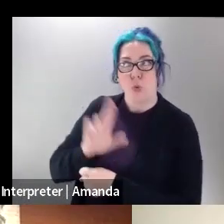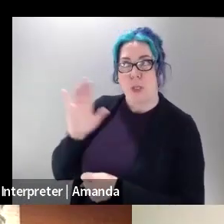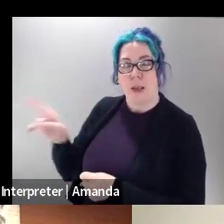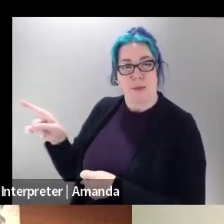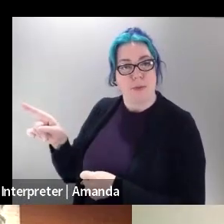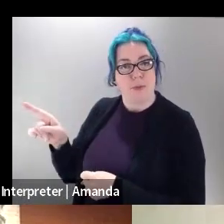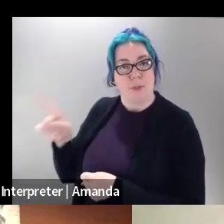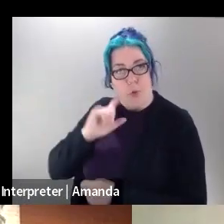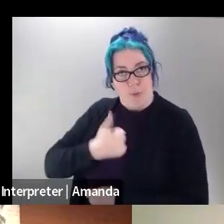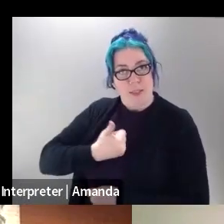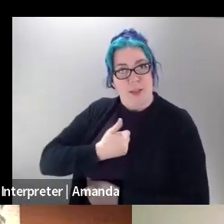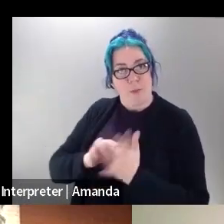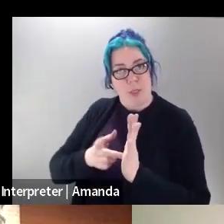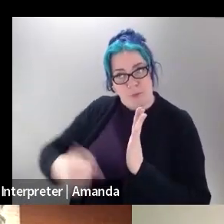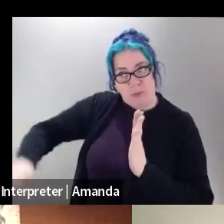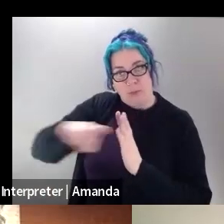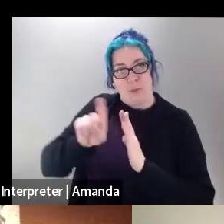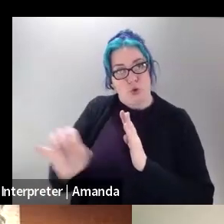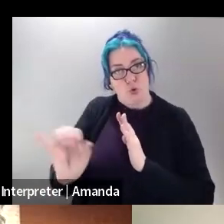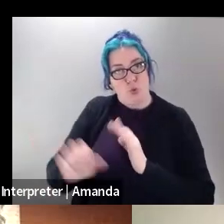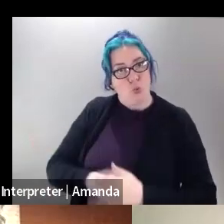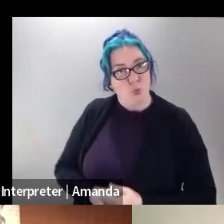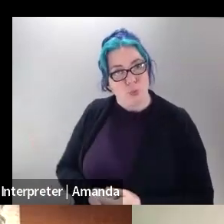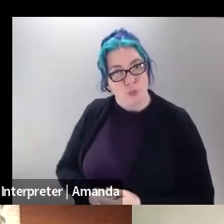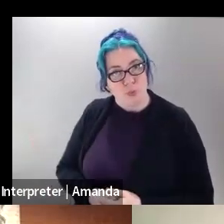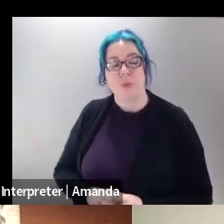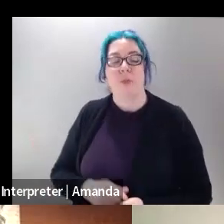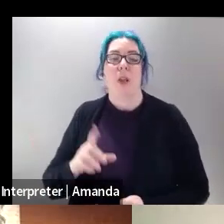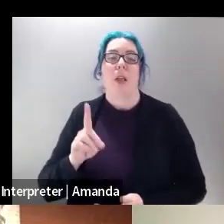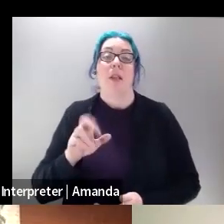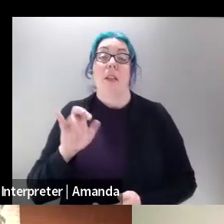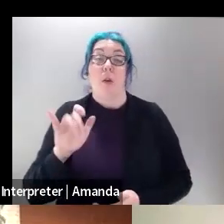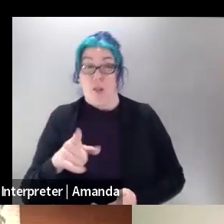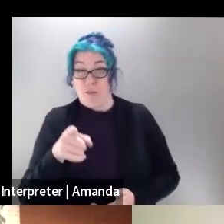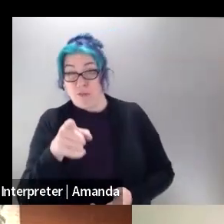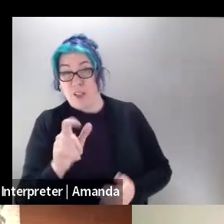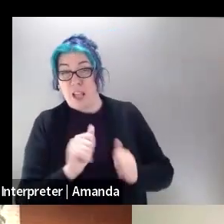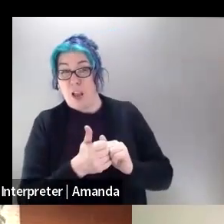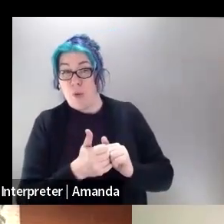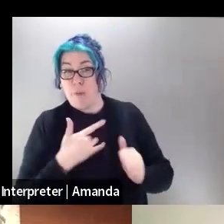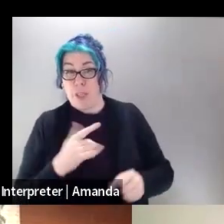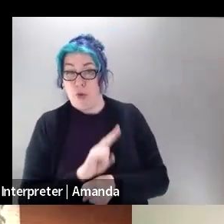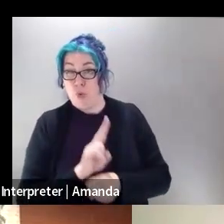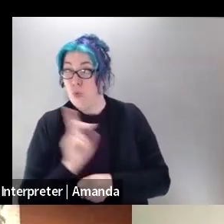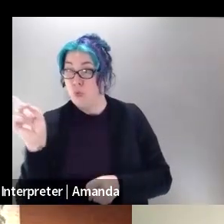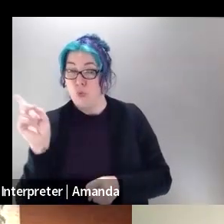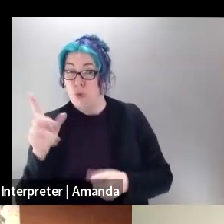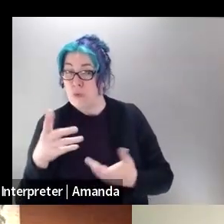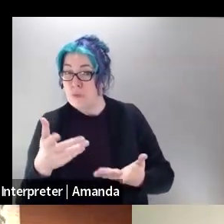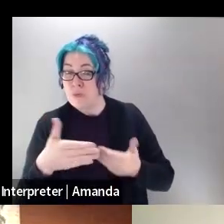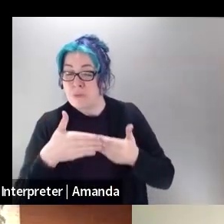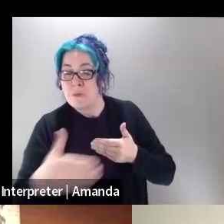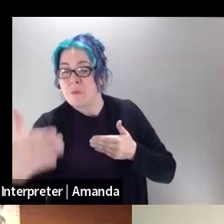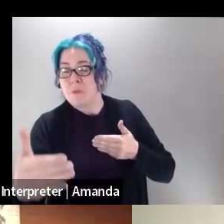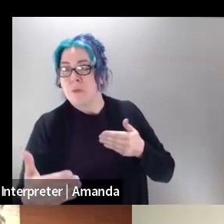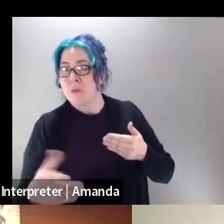about how to keep at least the principles or functions alive? Yeah, I think like certainly the modeling that Jenna's talking about,